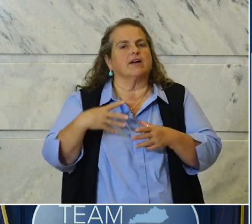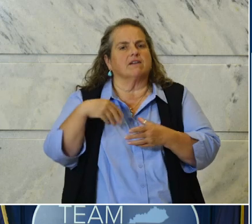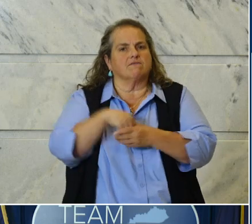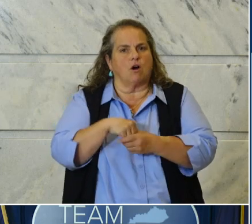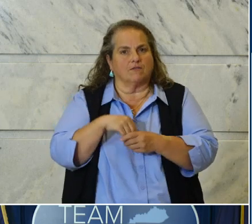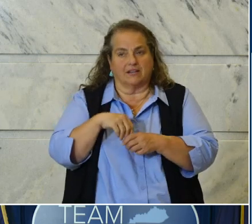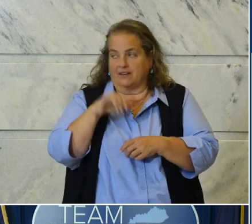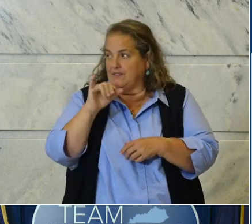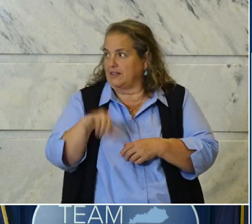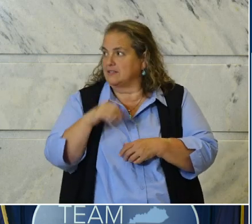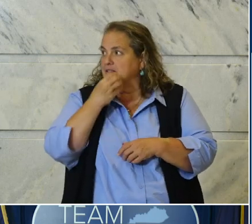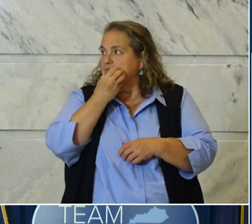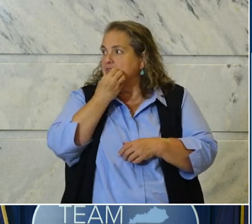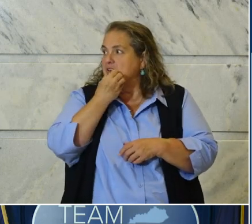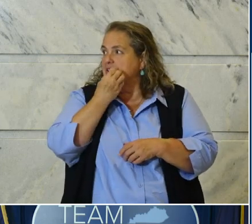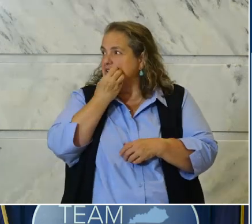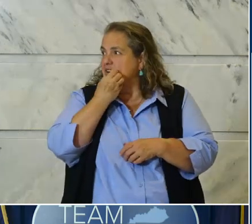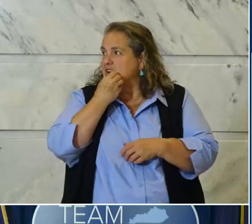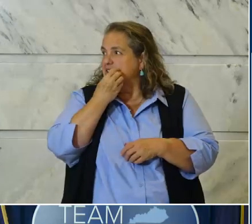give me a pronunciation.